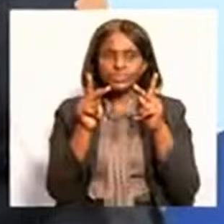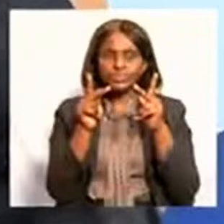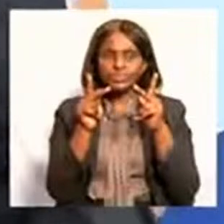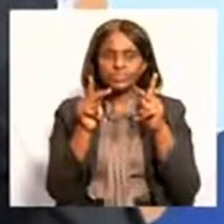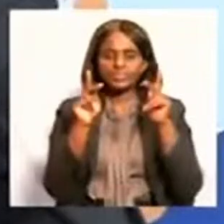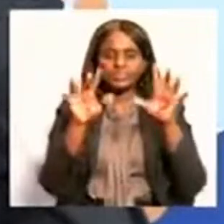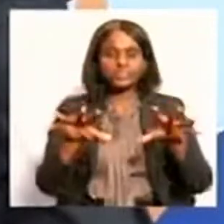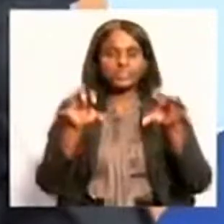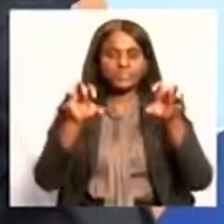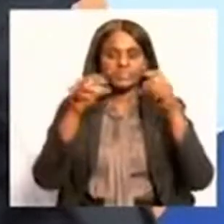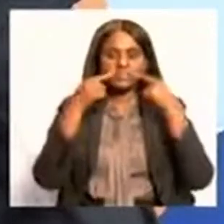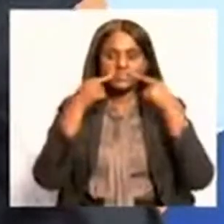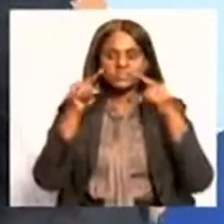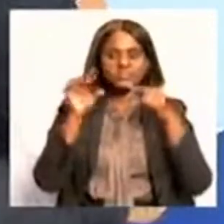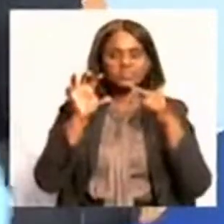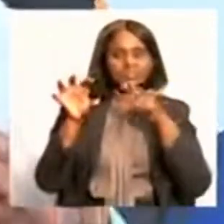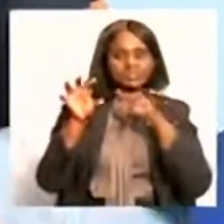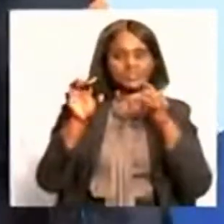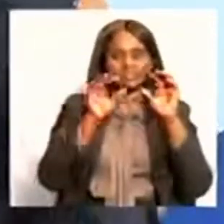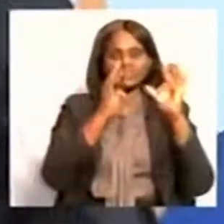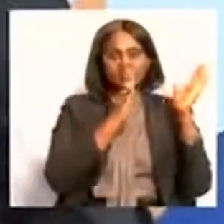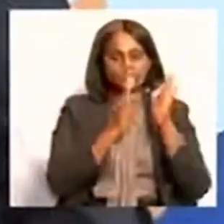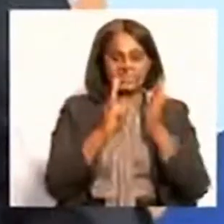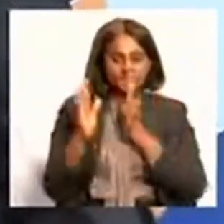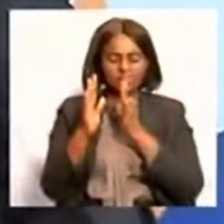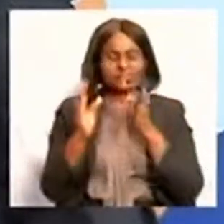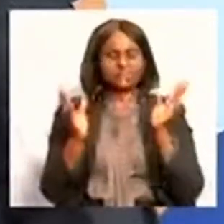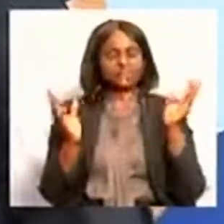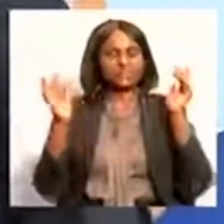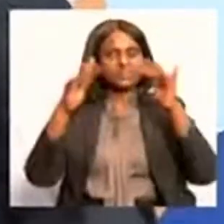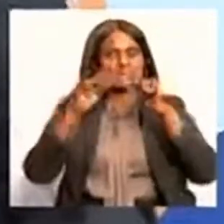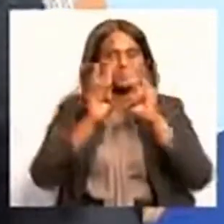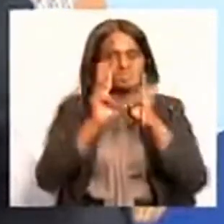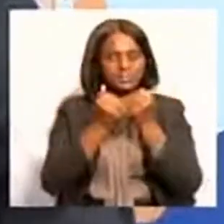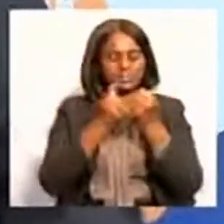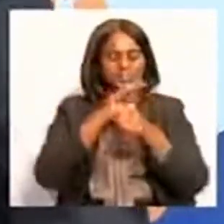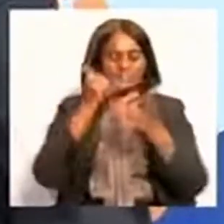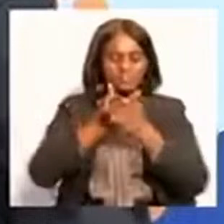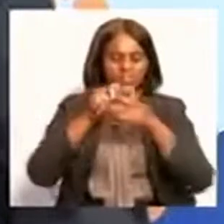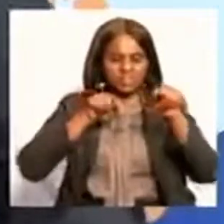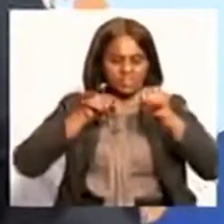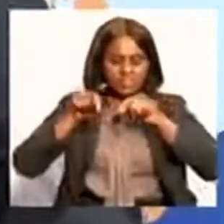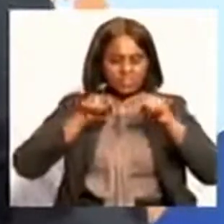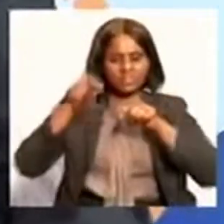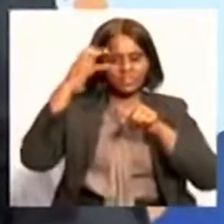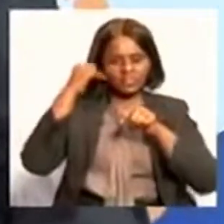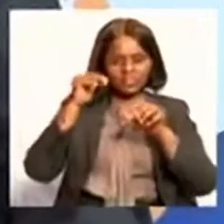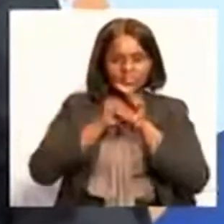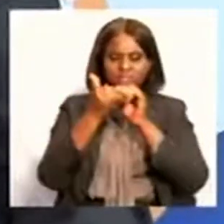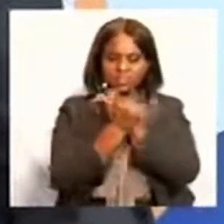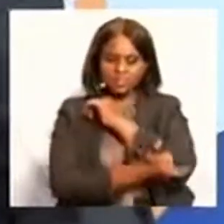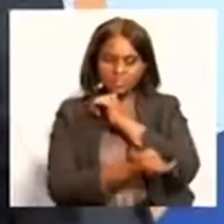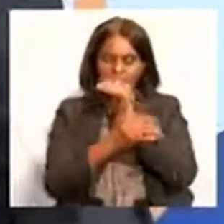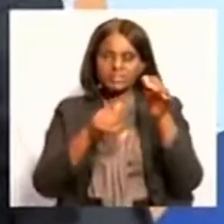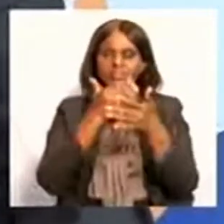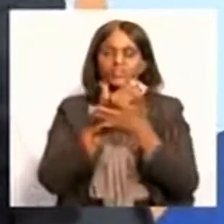the Cabinet, Secretary Cabinet, organized a seminar where all controlling officers in the country were